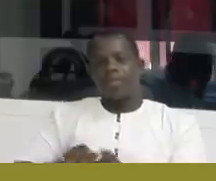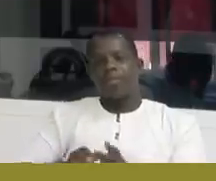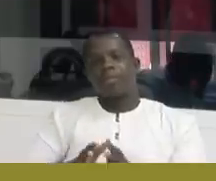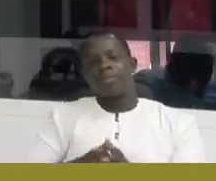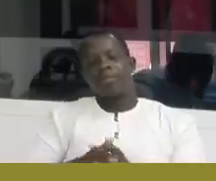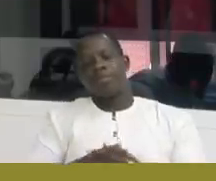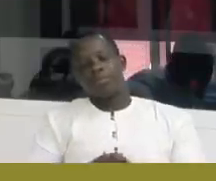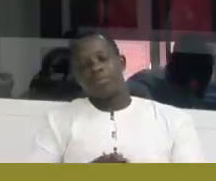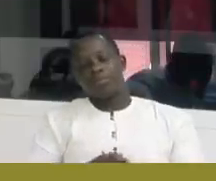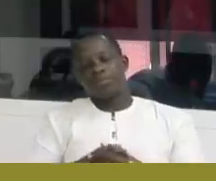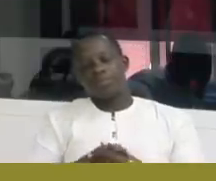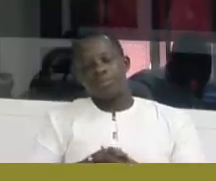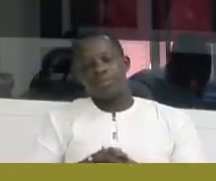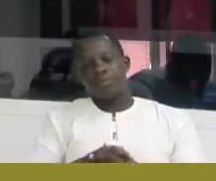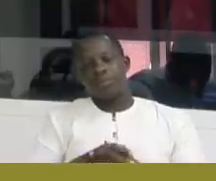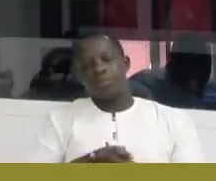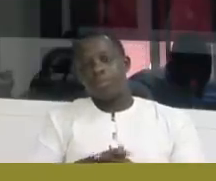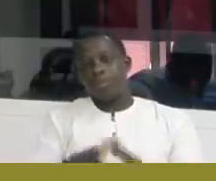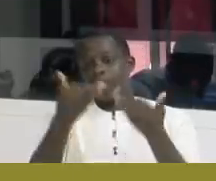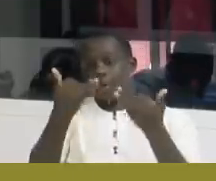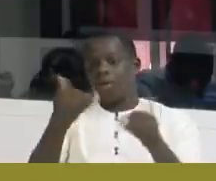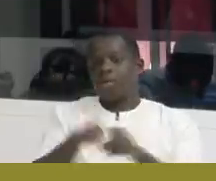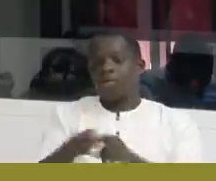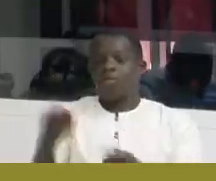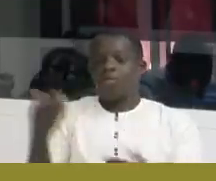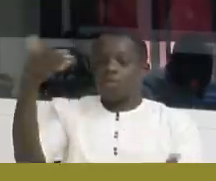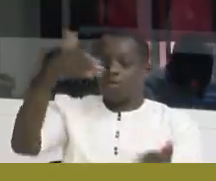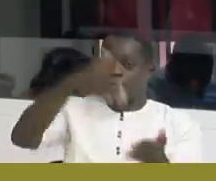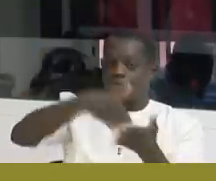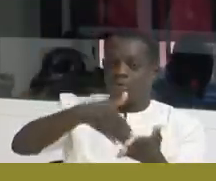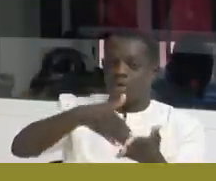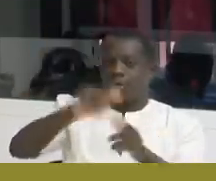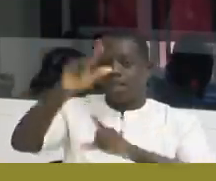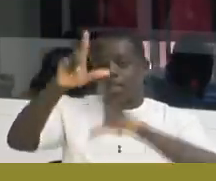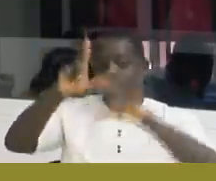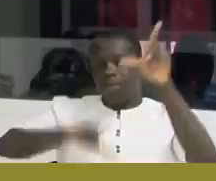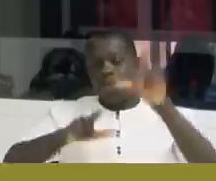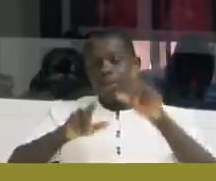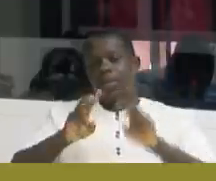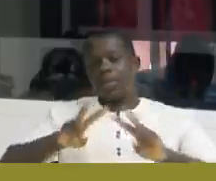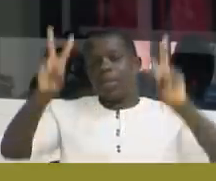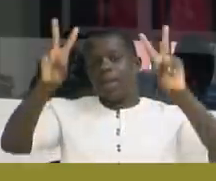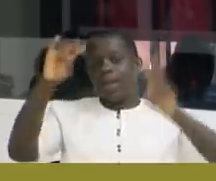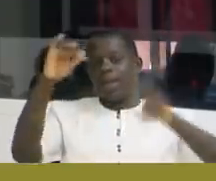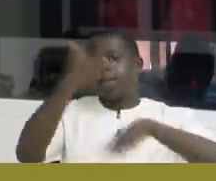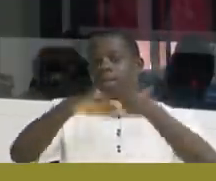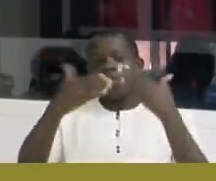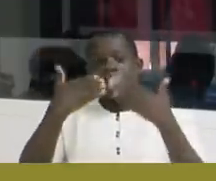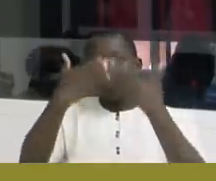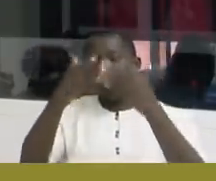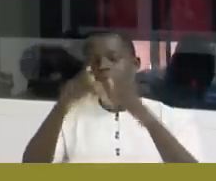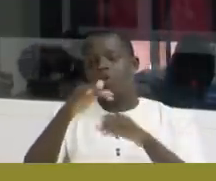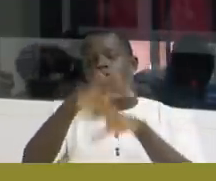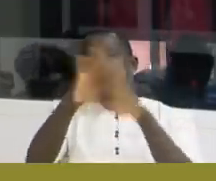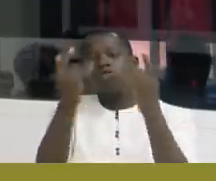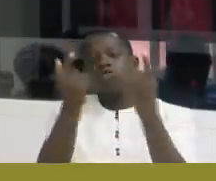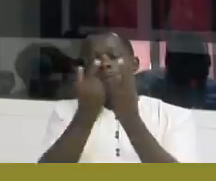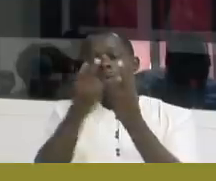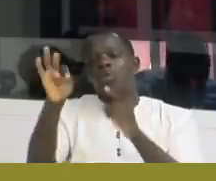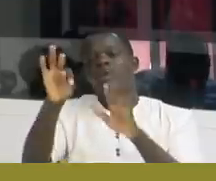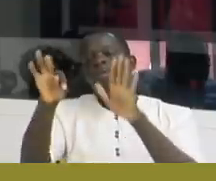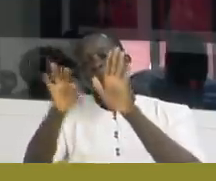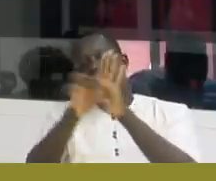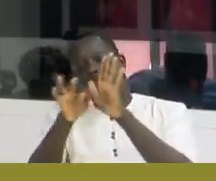seeing that up to that stage, Jammeh has not given you anything concrete,